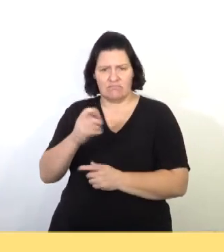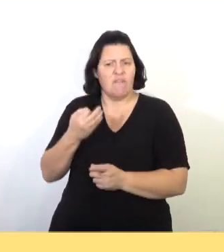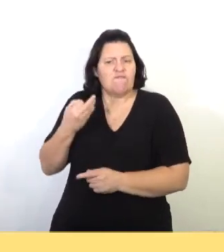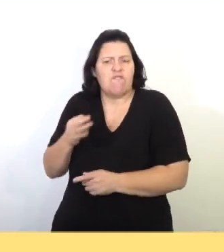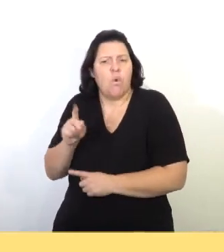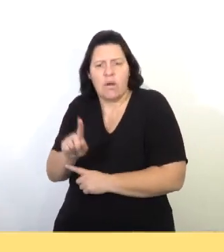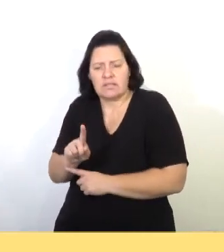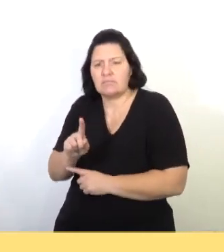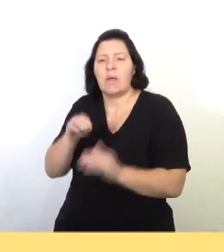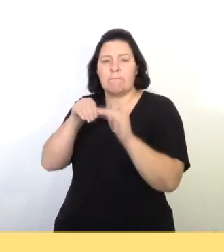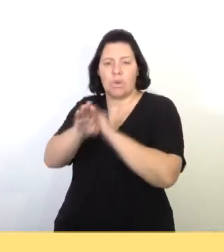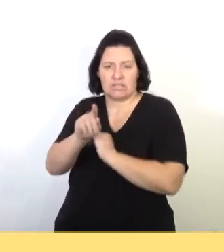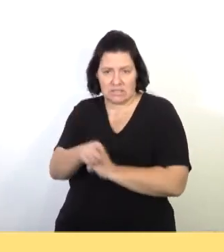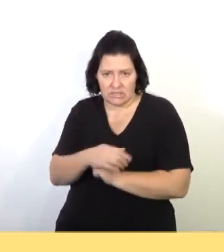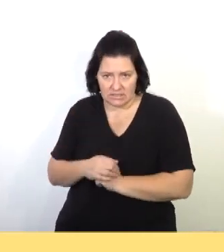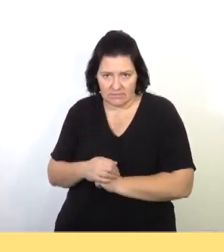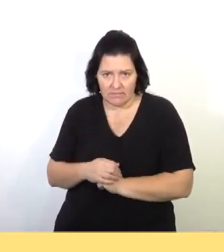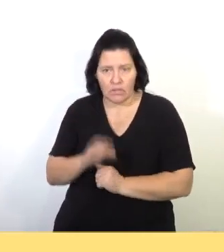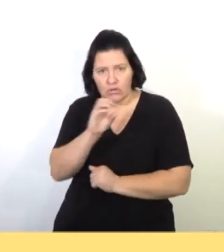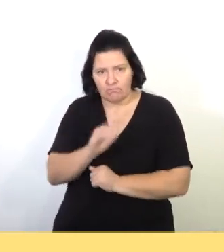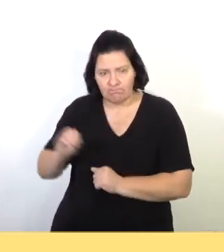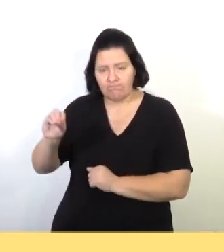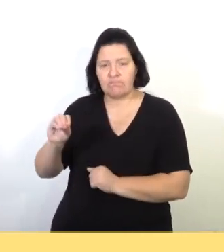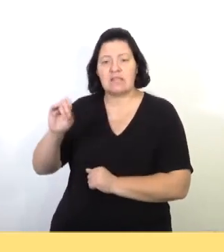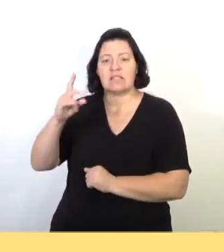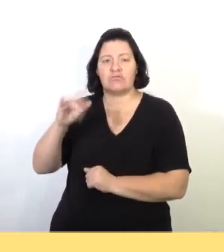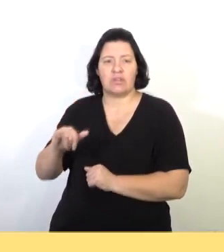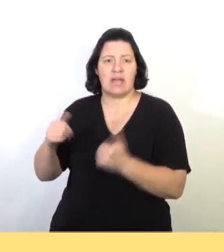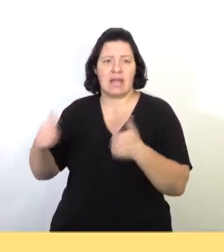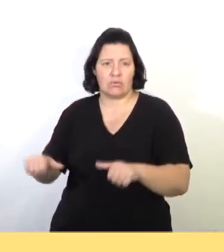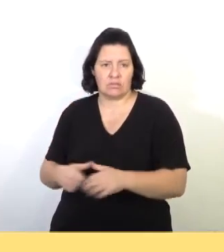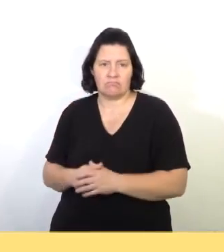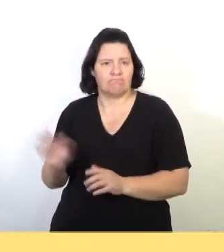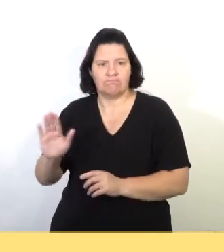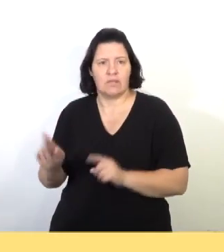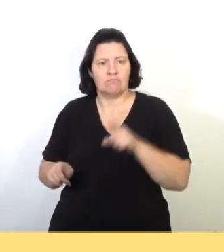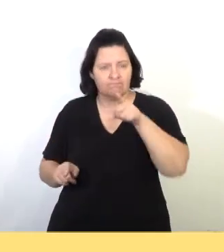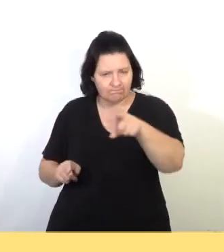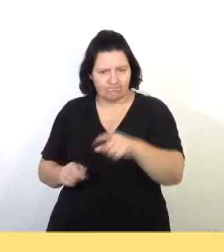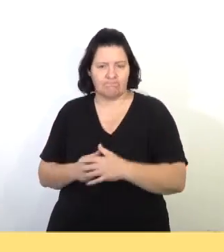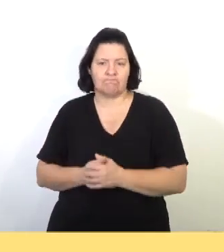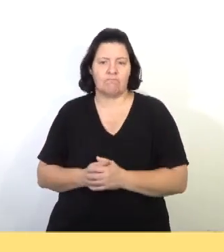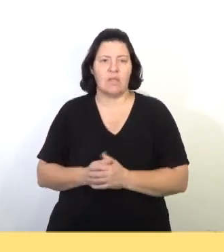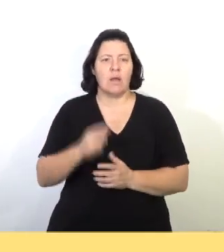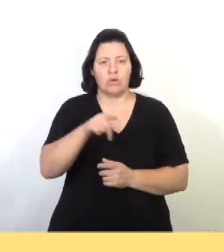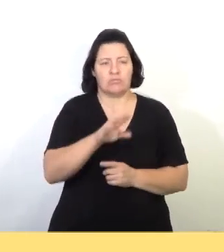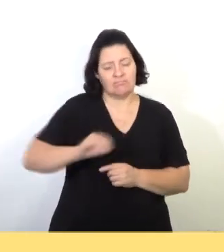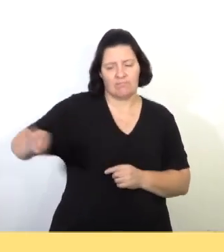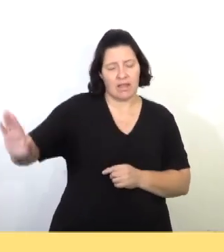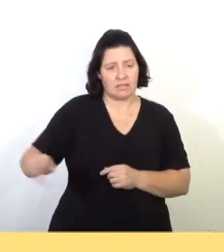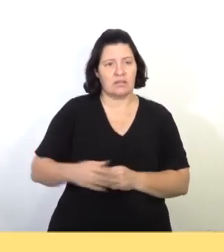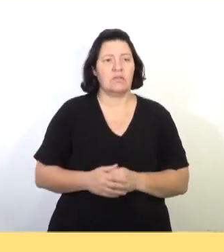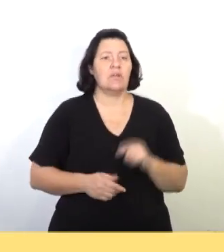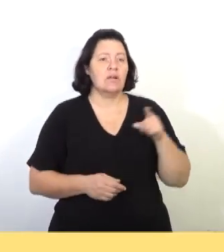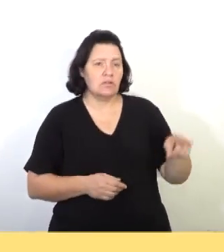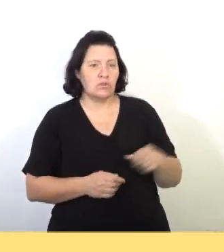for? Postage. So I won't take it to the sundry accounts. It will end there. Then the next